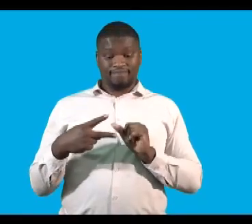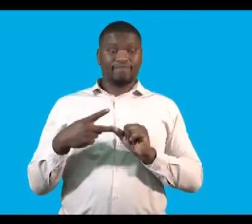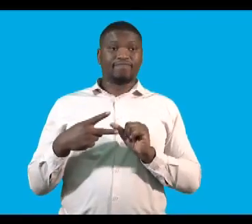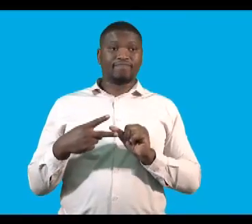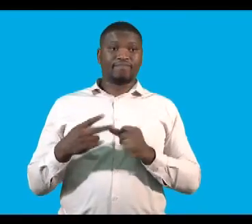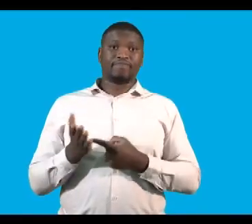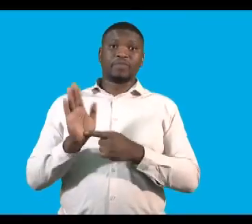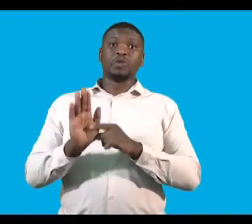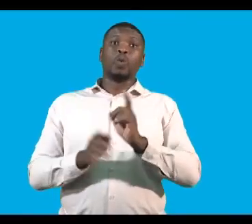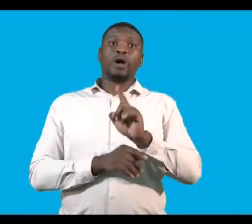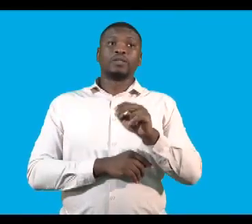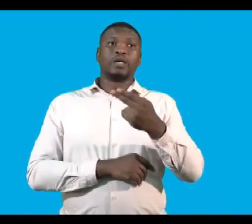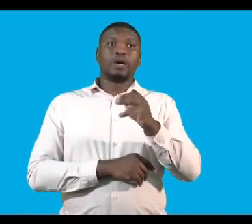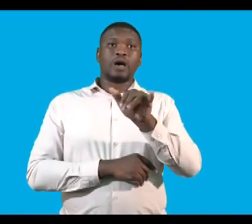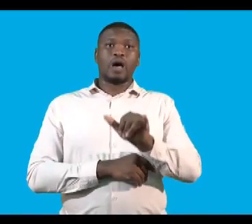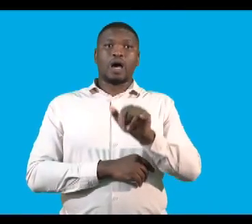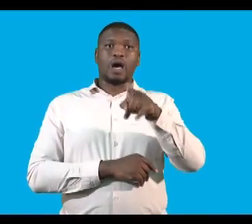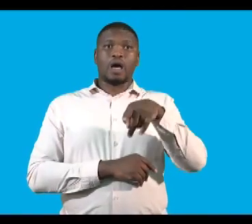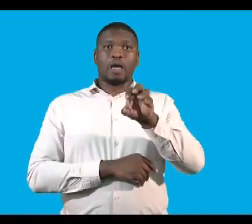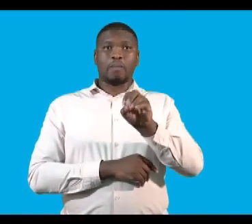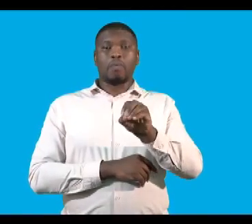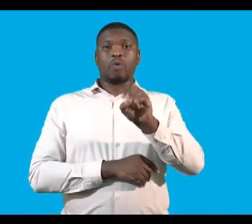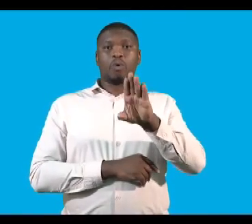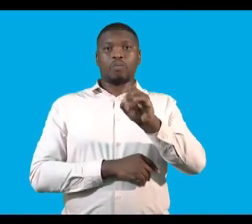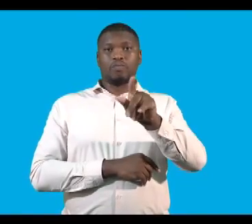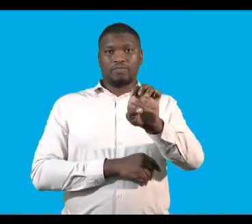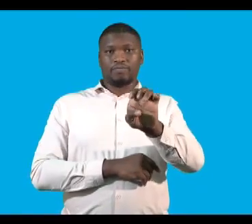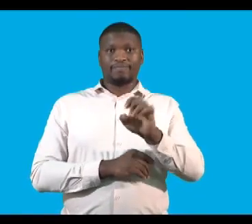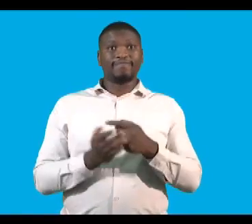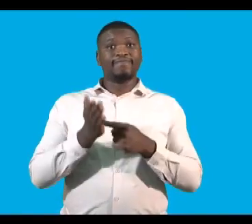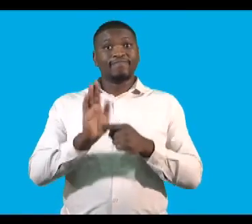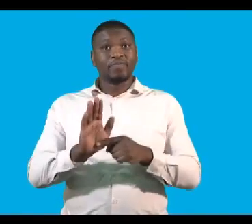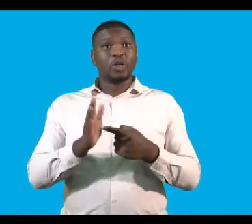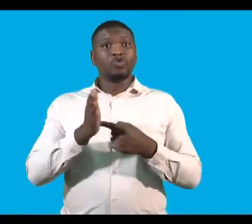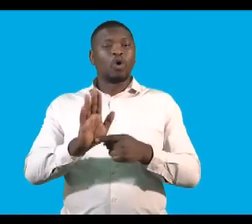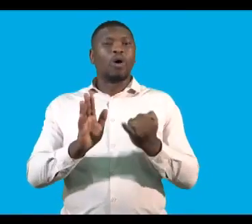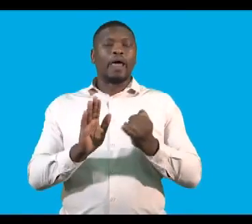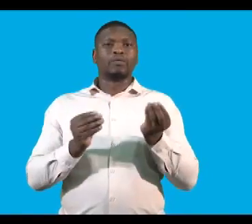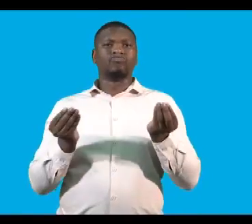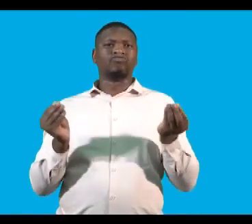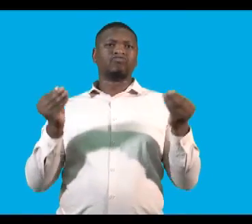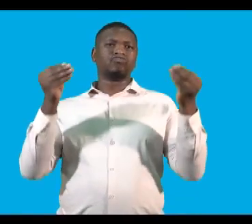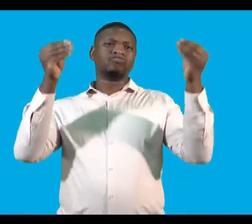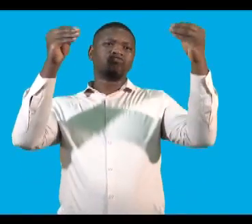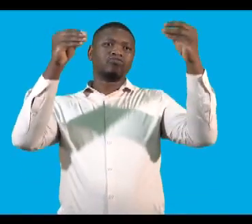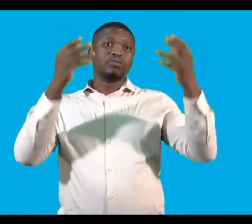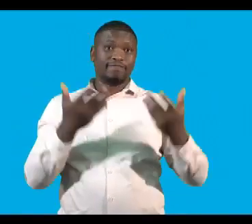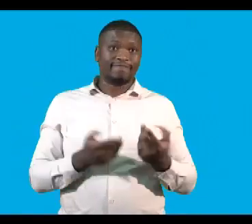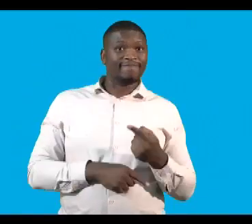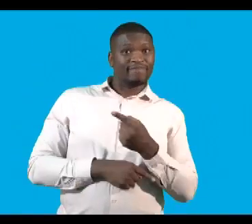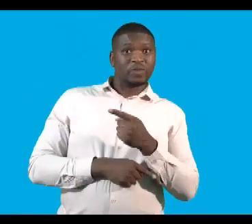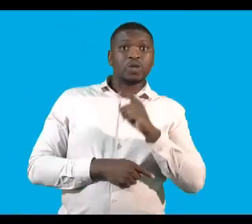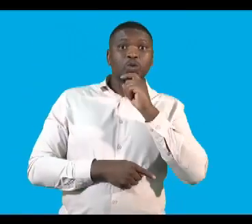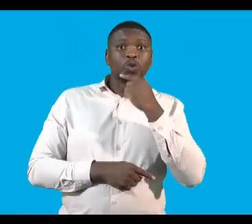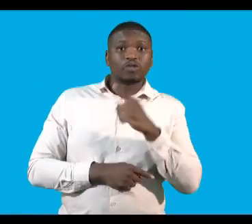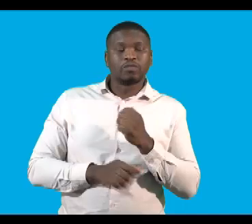The next aspect is hyperbole. That is an exaggeration for emphasis or comedic effect. It